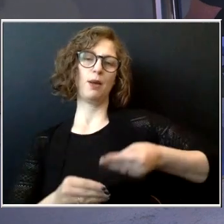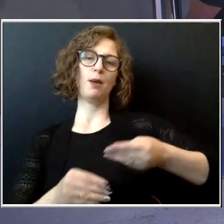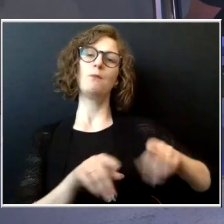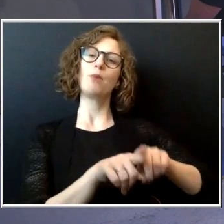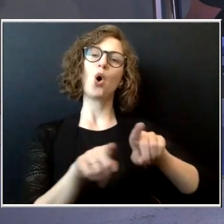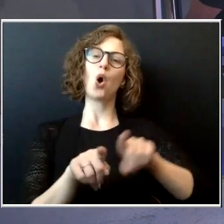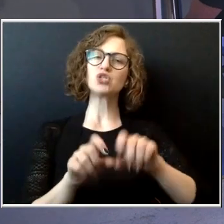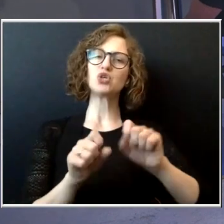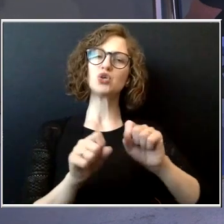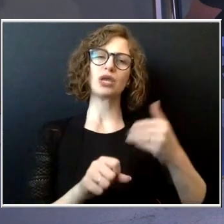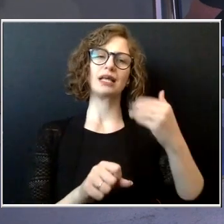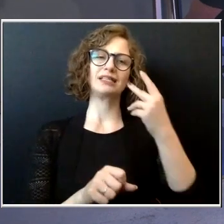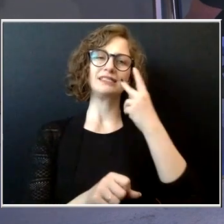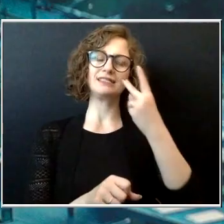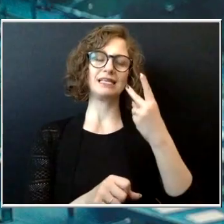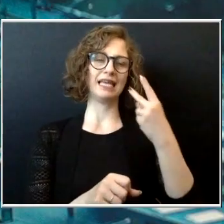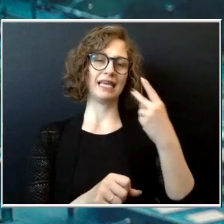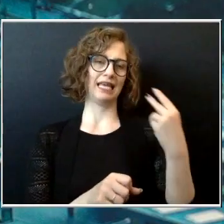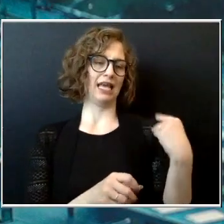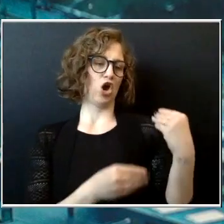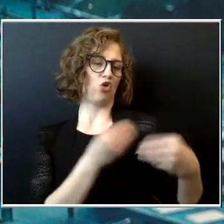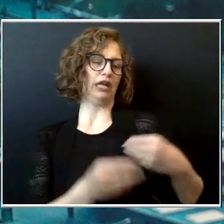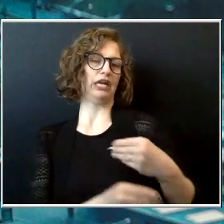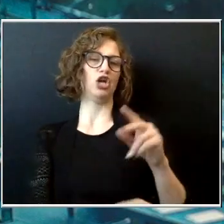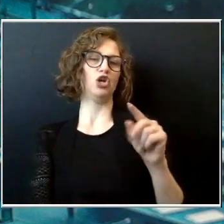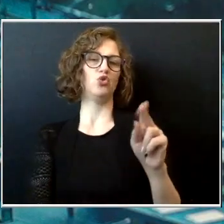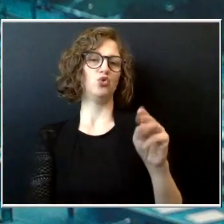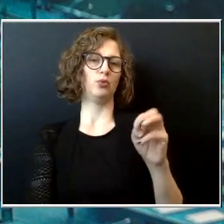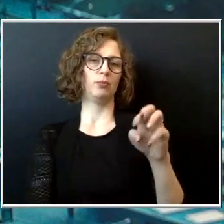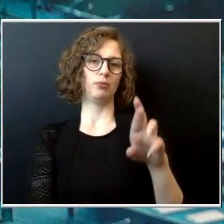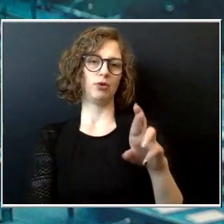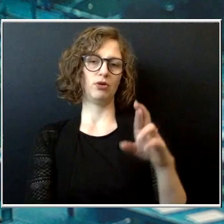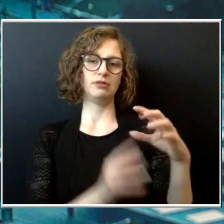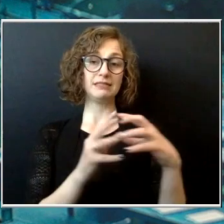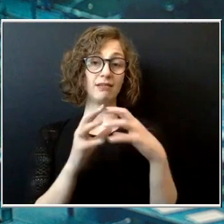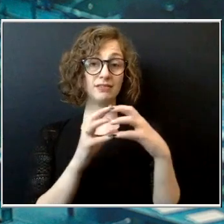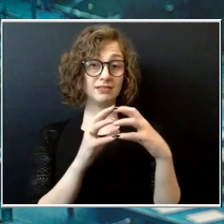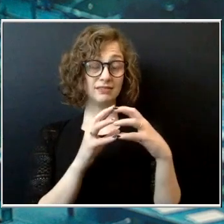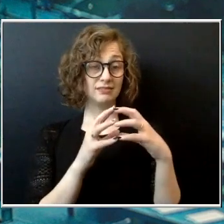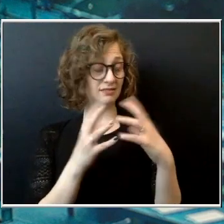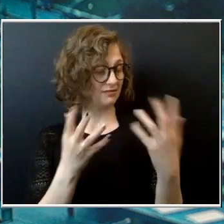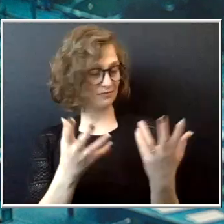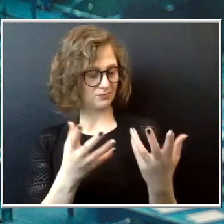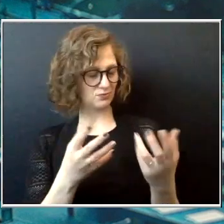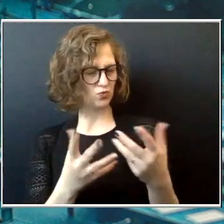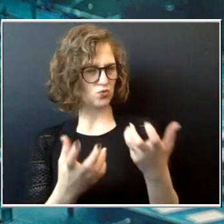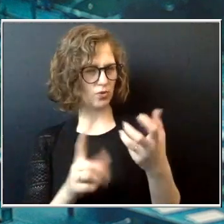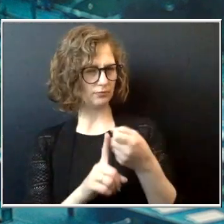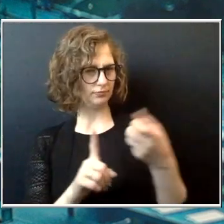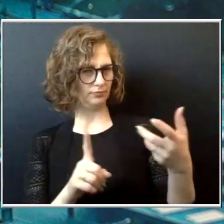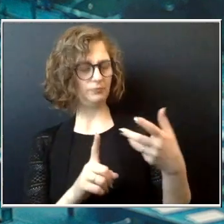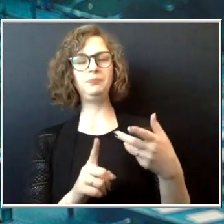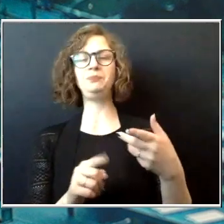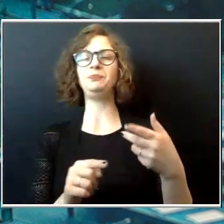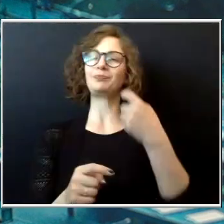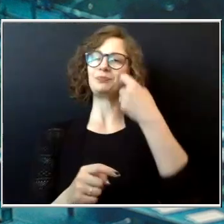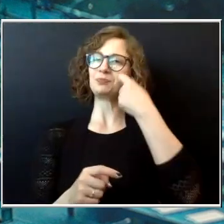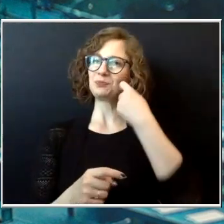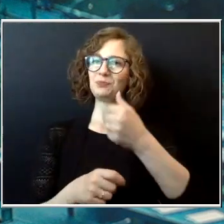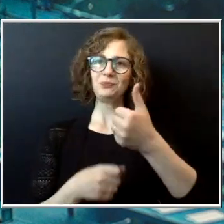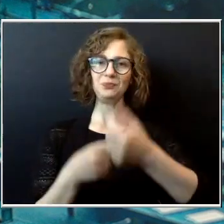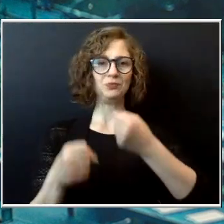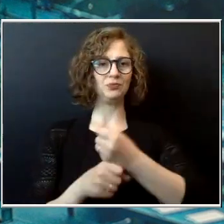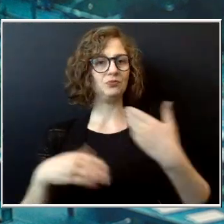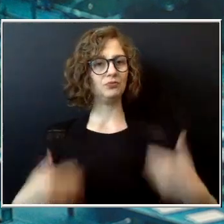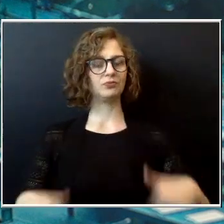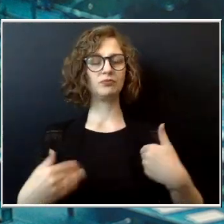as a doctor? So it's been a really exciting decade, I would say, especially in breast oncology, where we're using the germline for